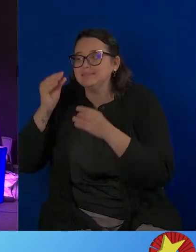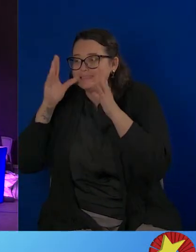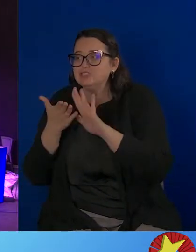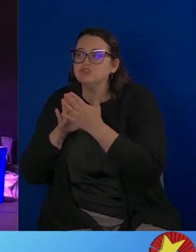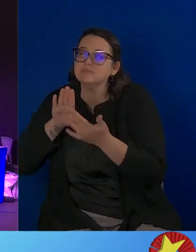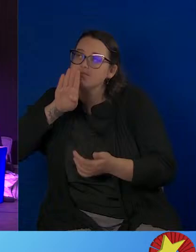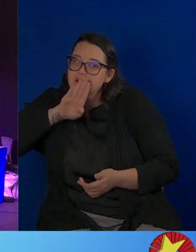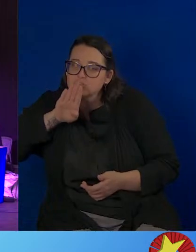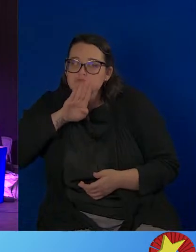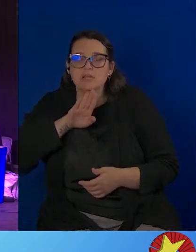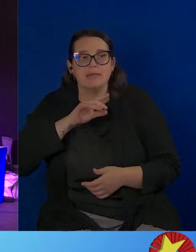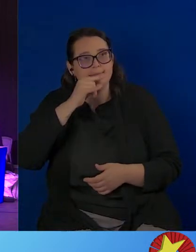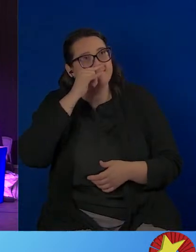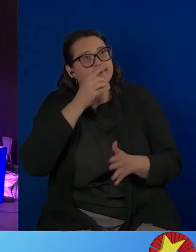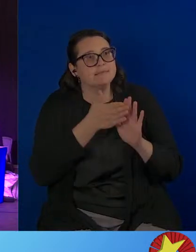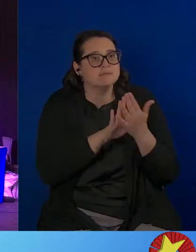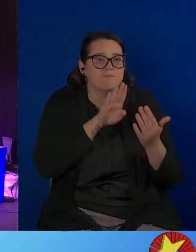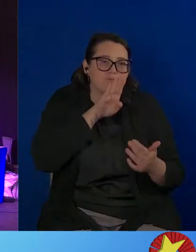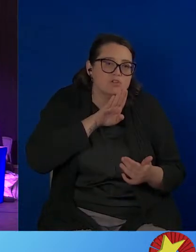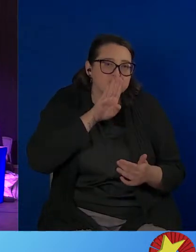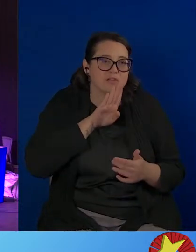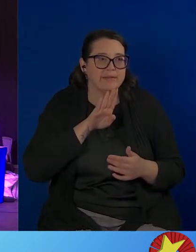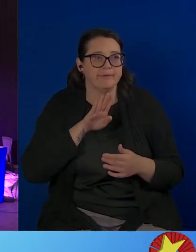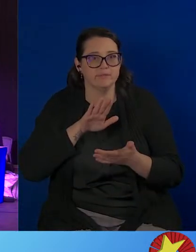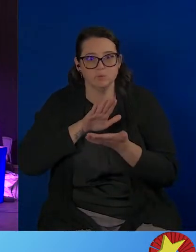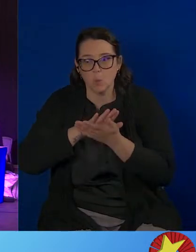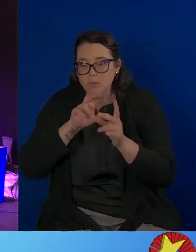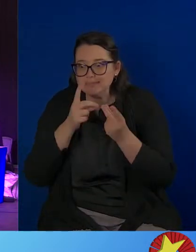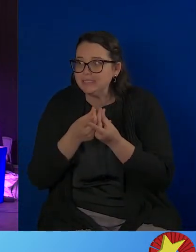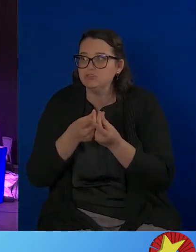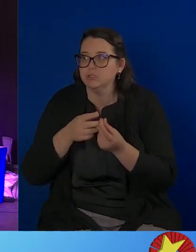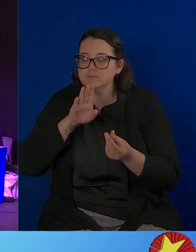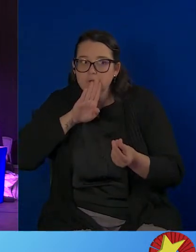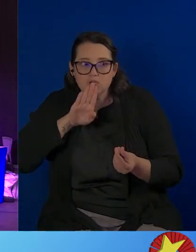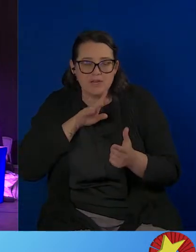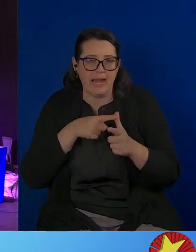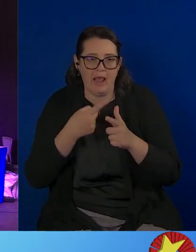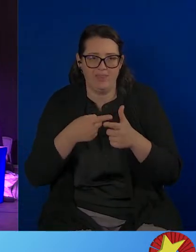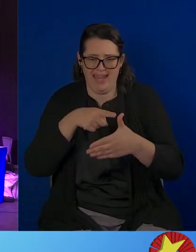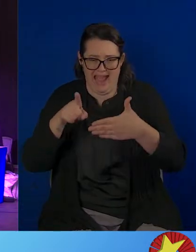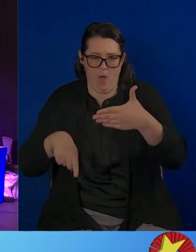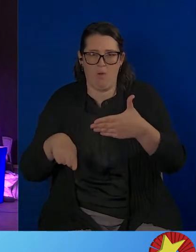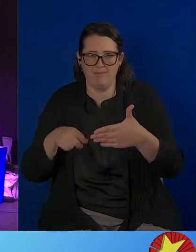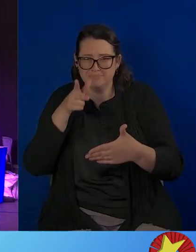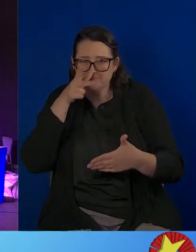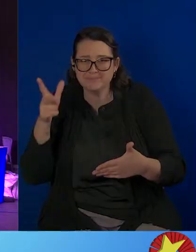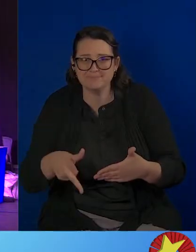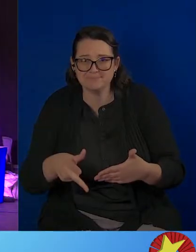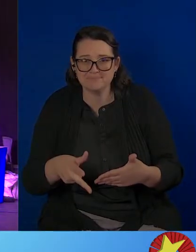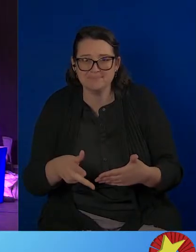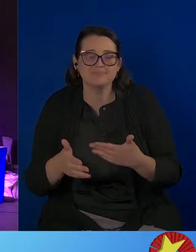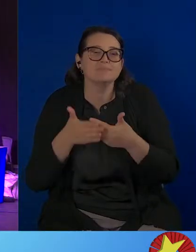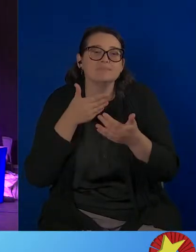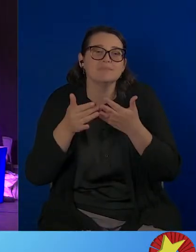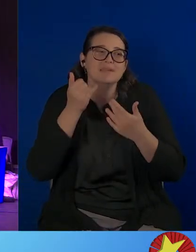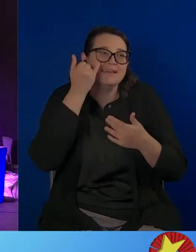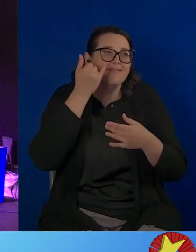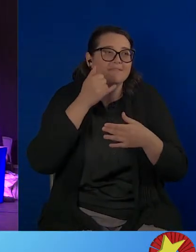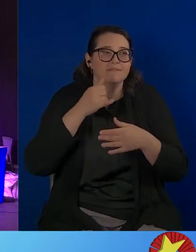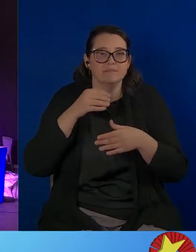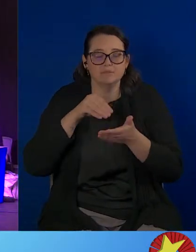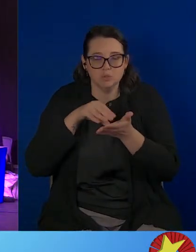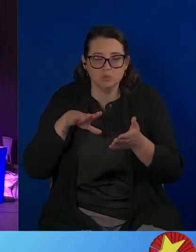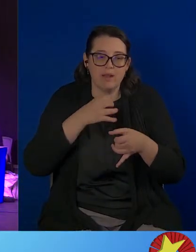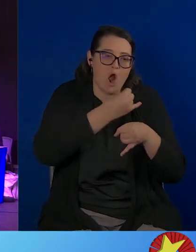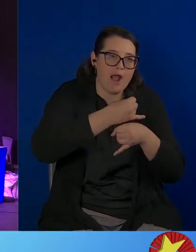children, frustrated school districts, and our outcomes are not going to look so good at the end, whether it's a child on a campus program or a child in the local school district. So